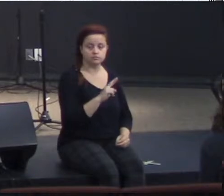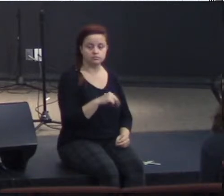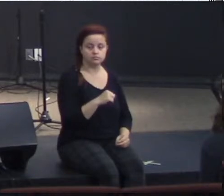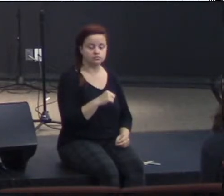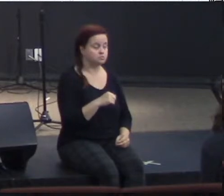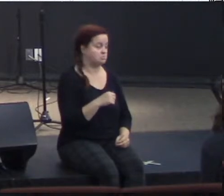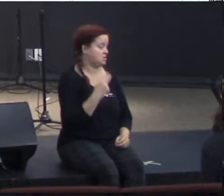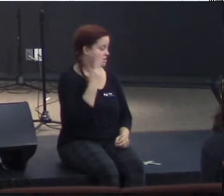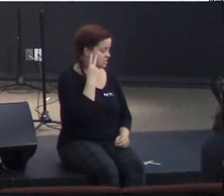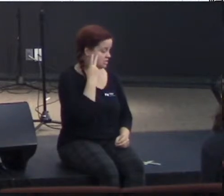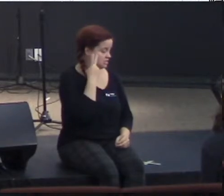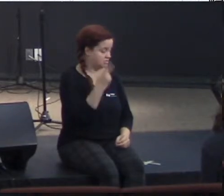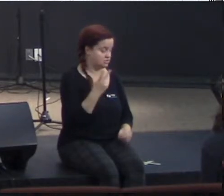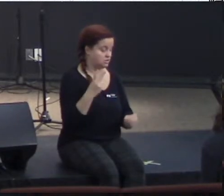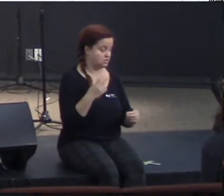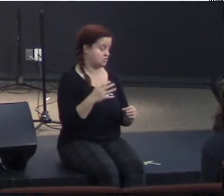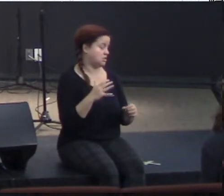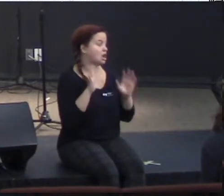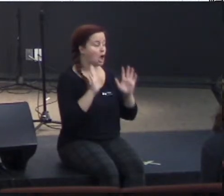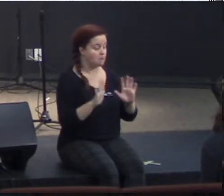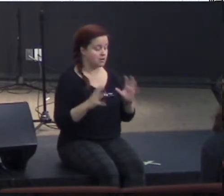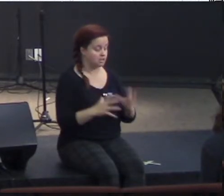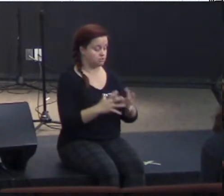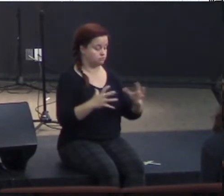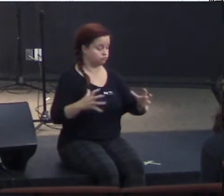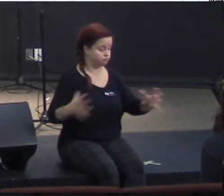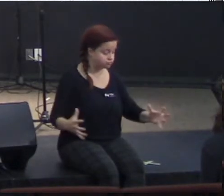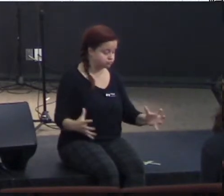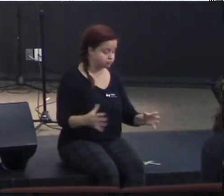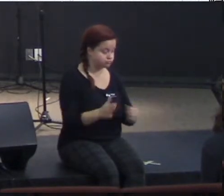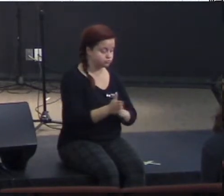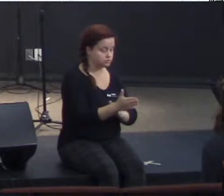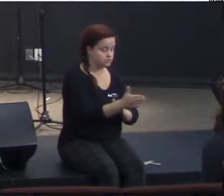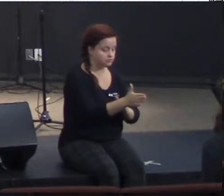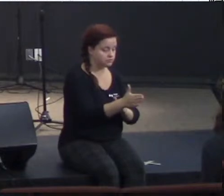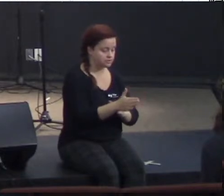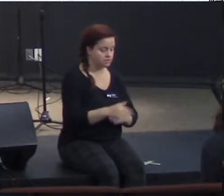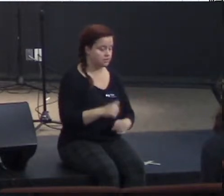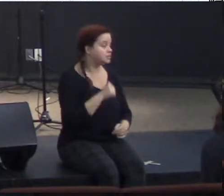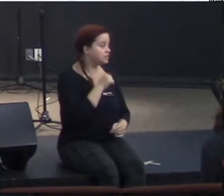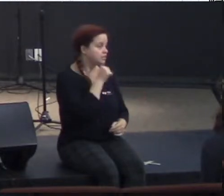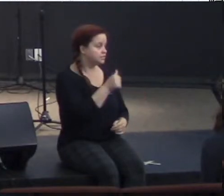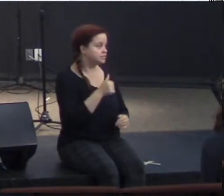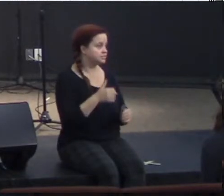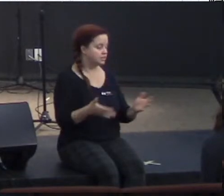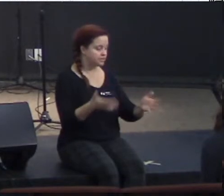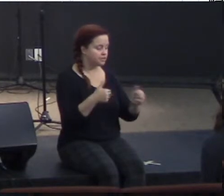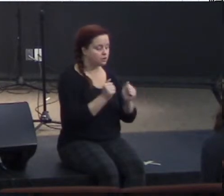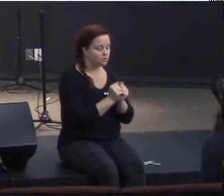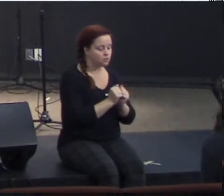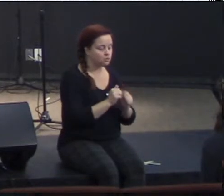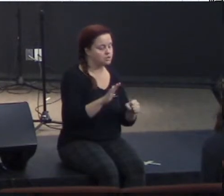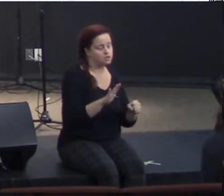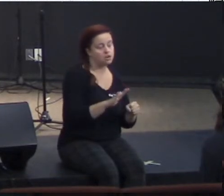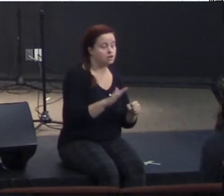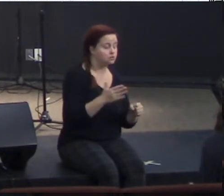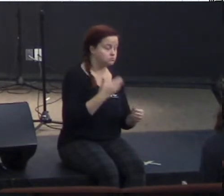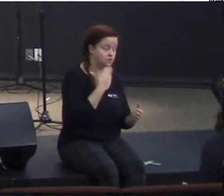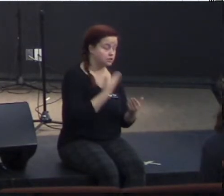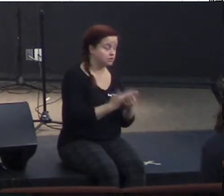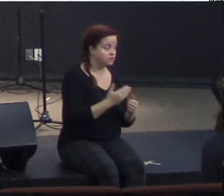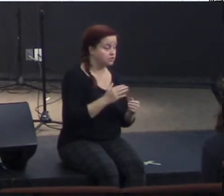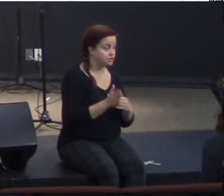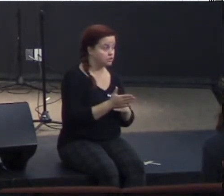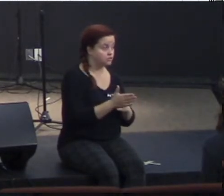miraculous catch that happened, and he recognizes he is not in the presence of a good fisherman. This guy must be God. Not only